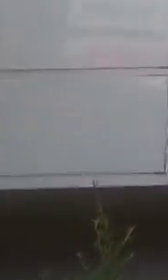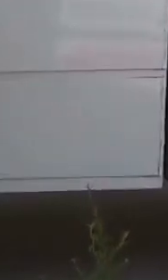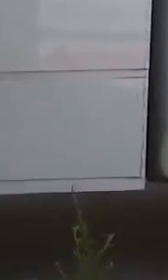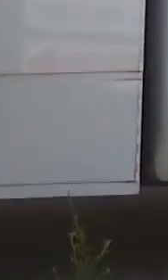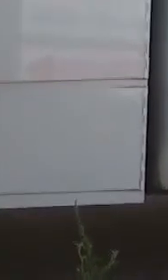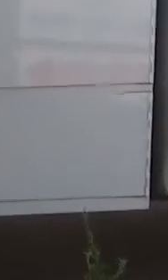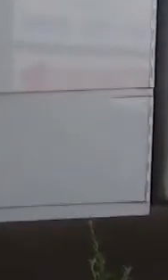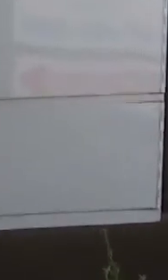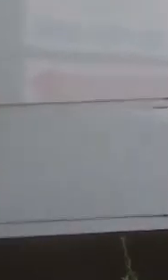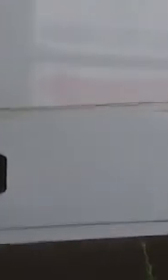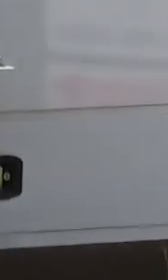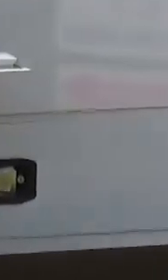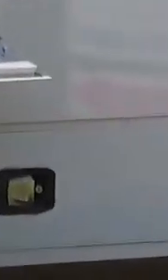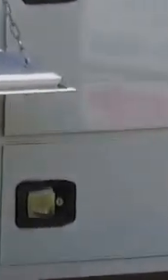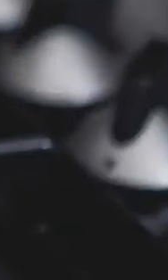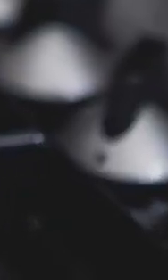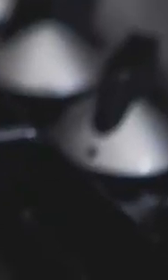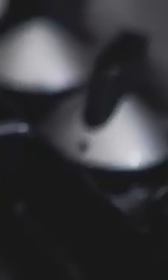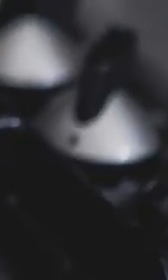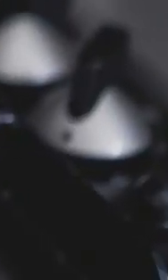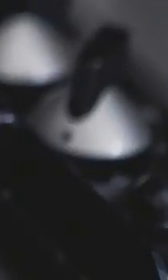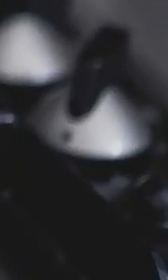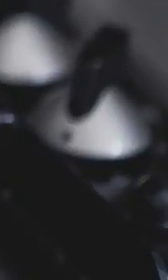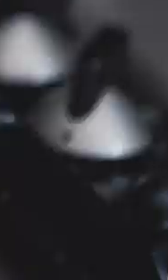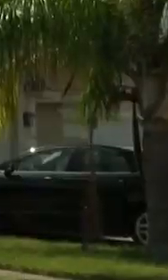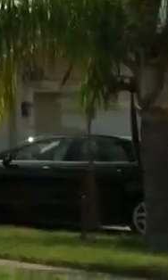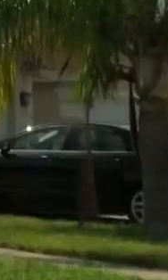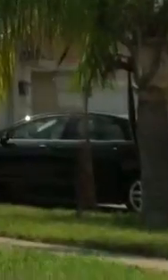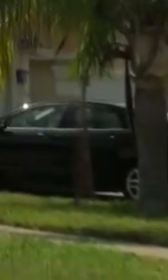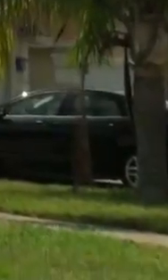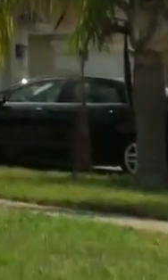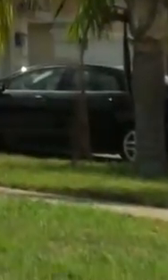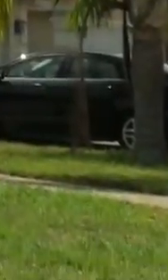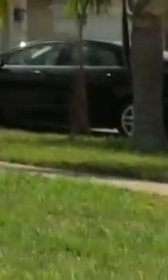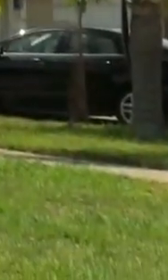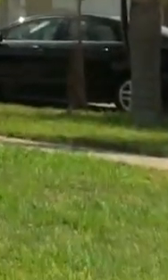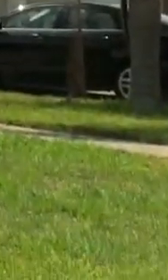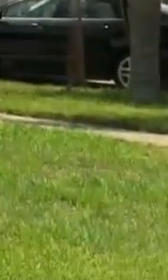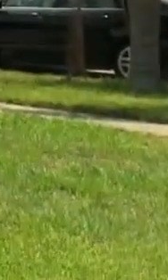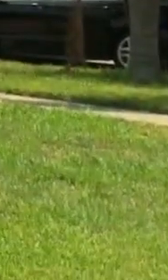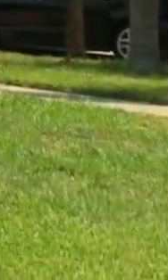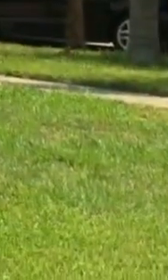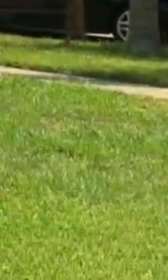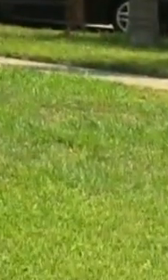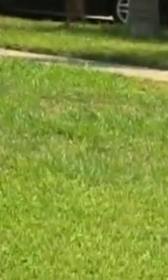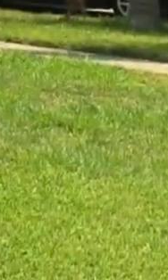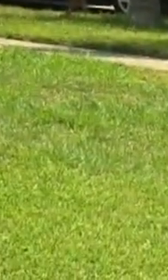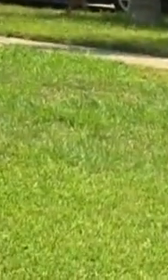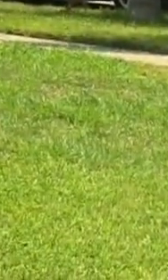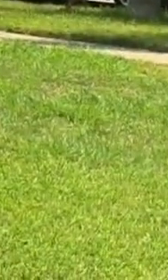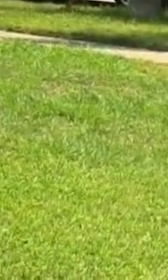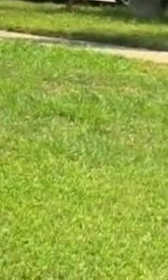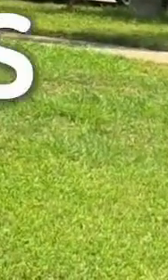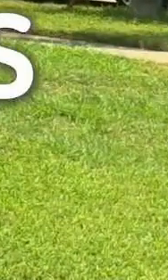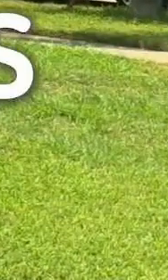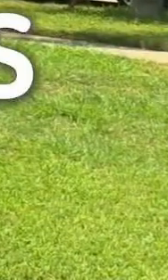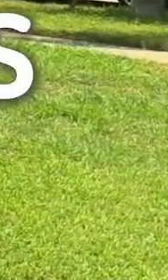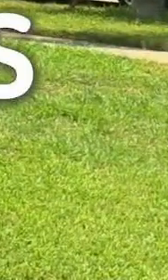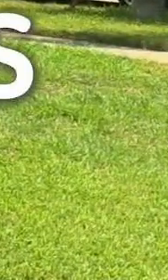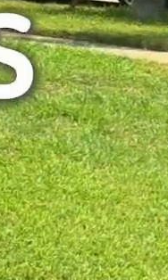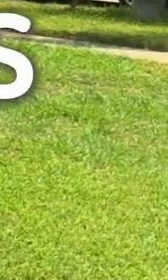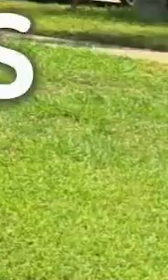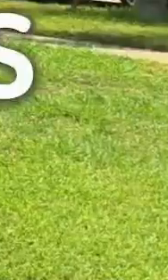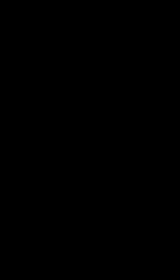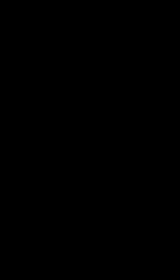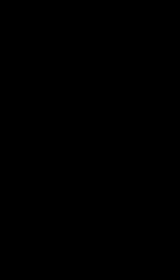The City of Corpus Christi Gas Department's Natural Advantage Home Rebate Program gives new and existing homeowners a chance at getting up to